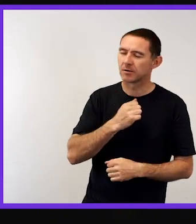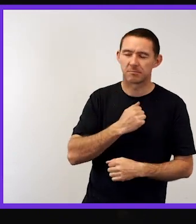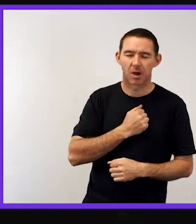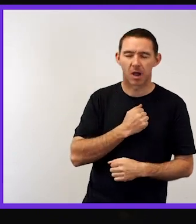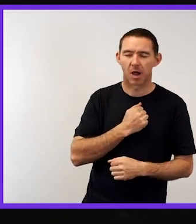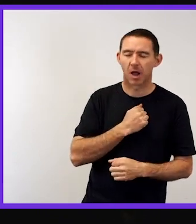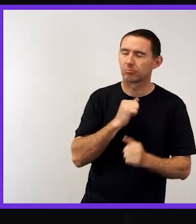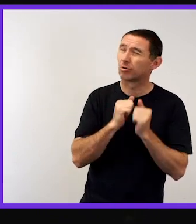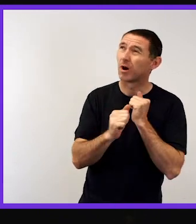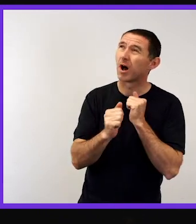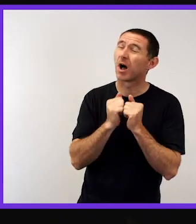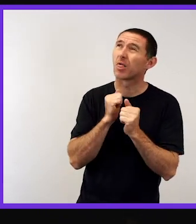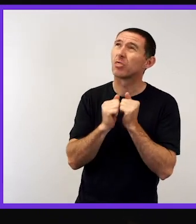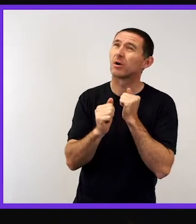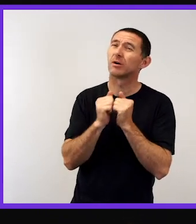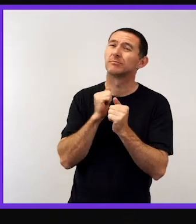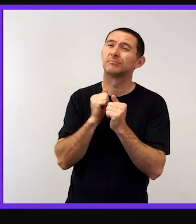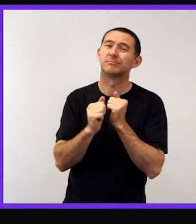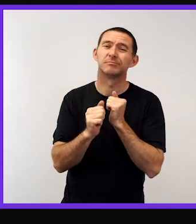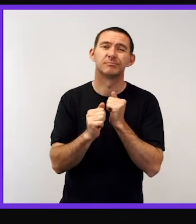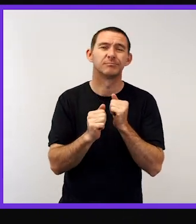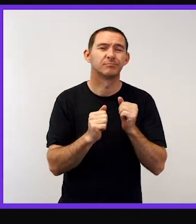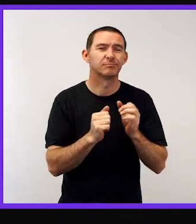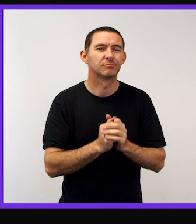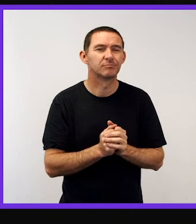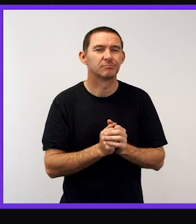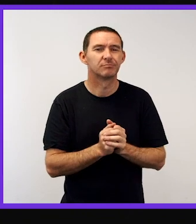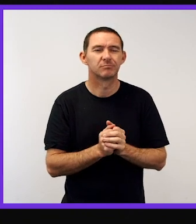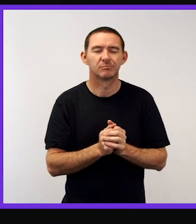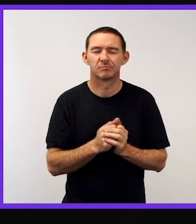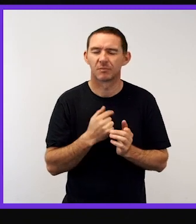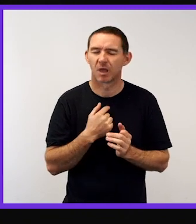closer than a brother.